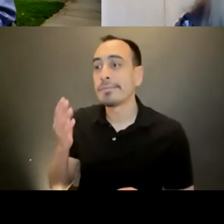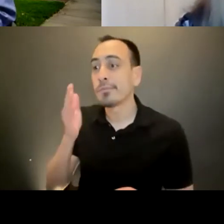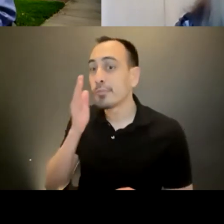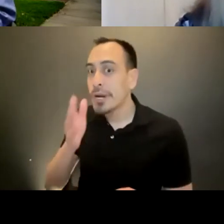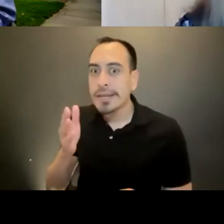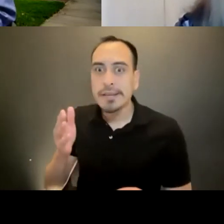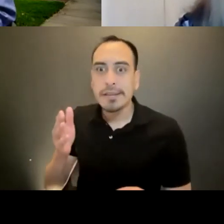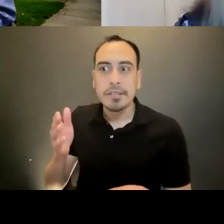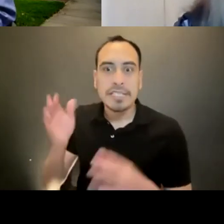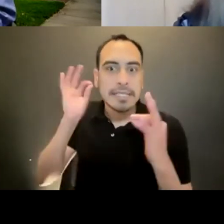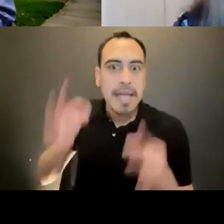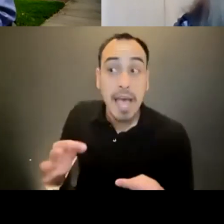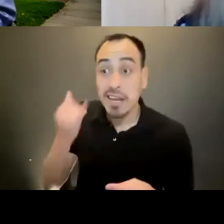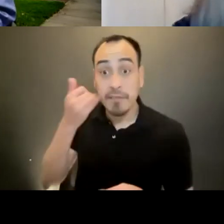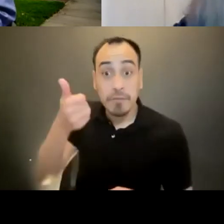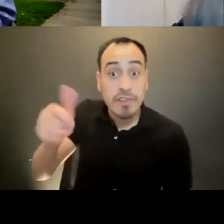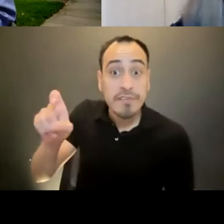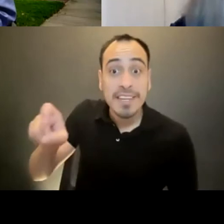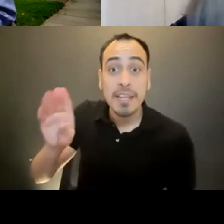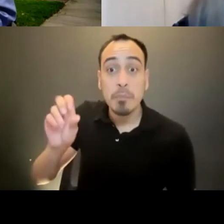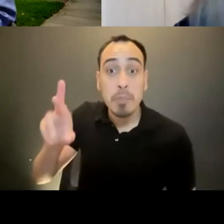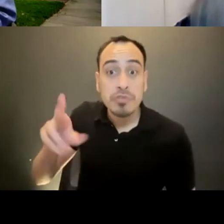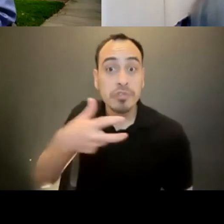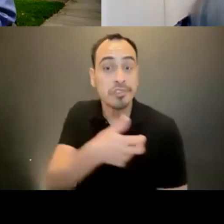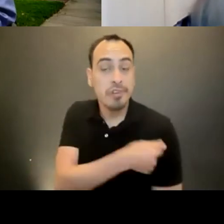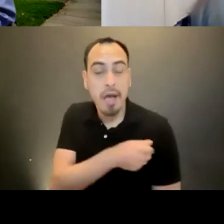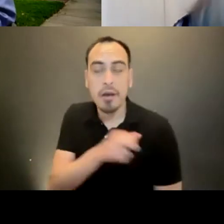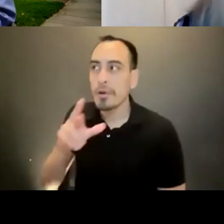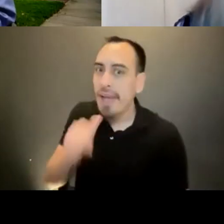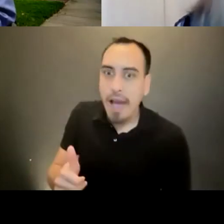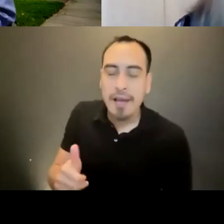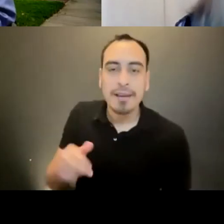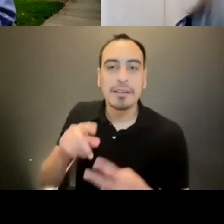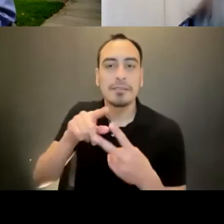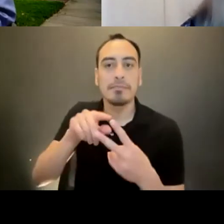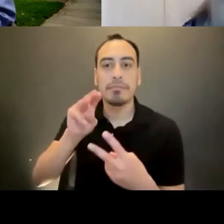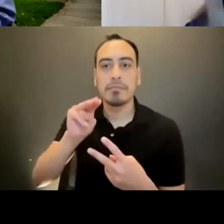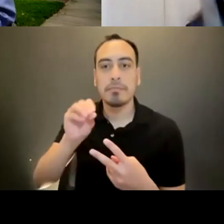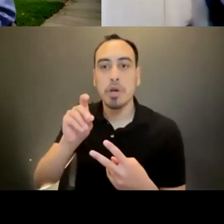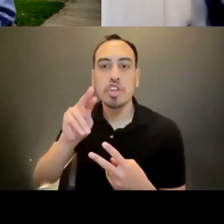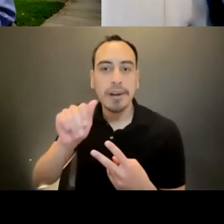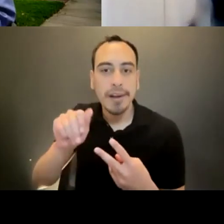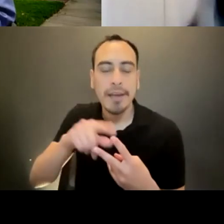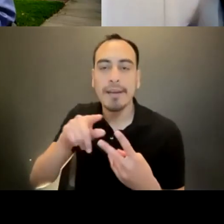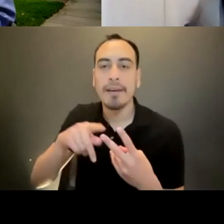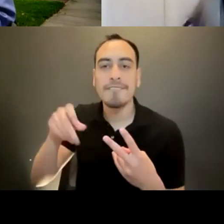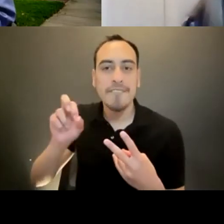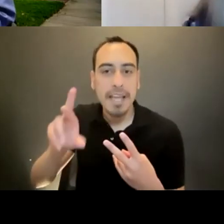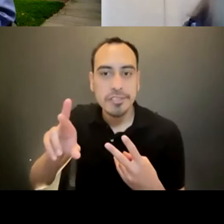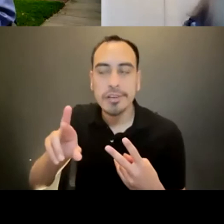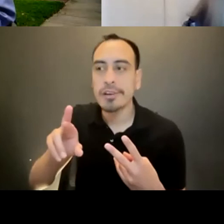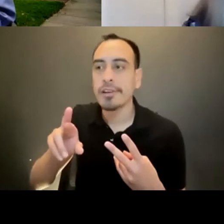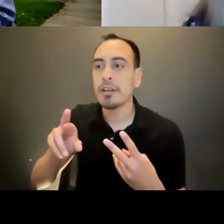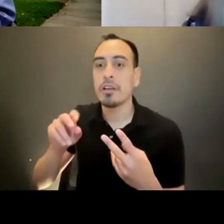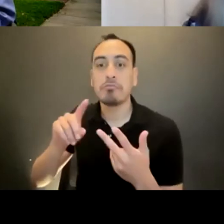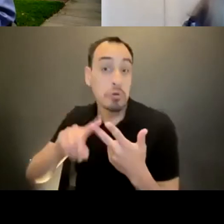needed after completing a vaccine series? So for Moderna and Pfizer, if somebody completes the 2 shots, or Johnson &